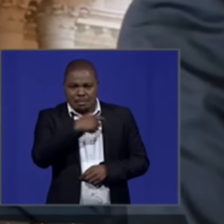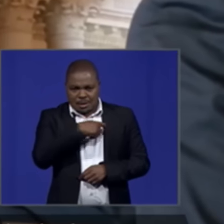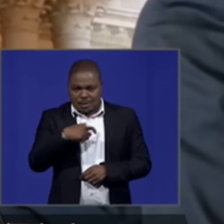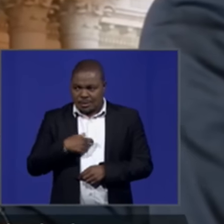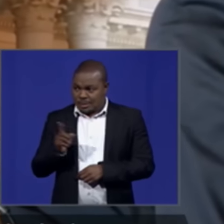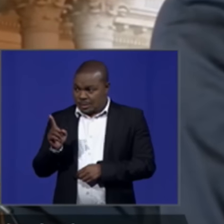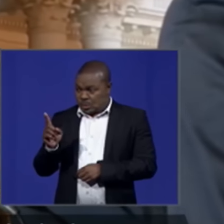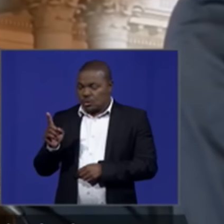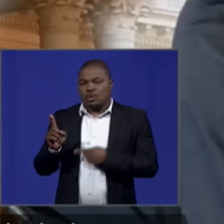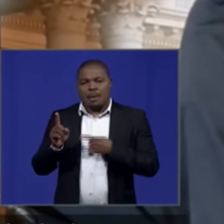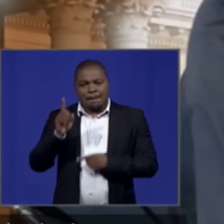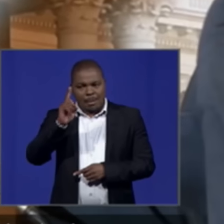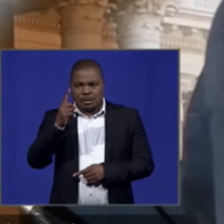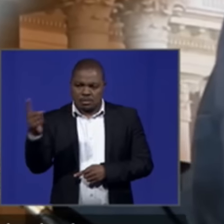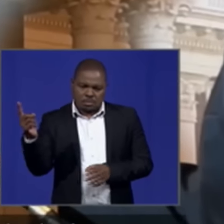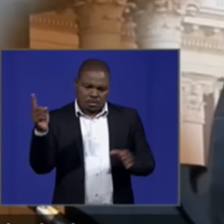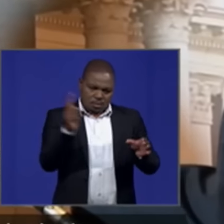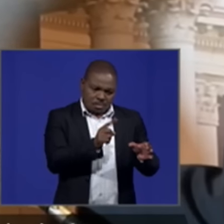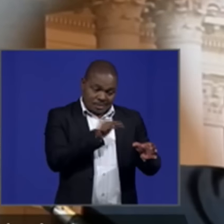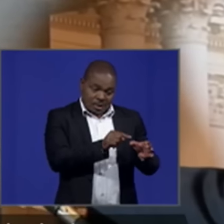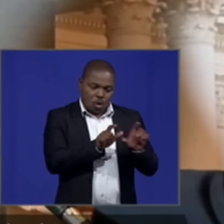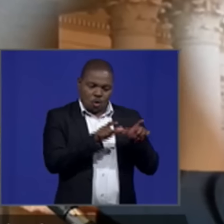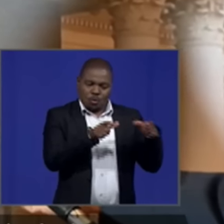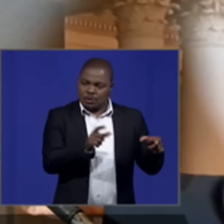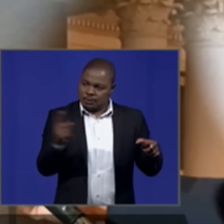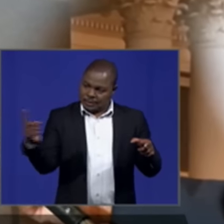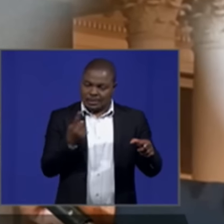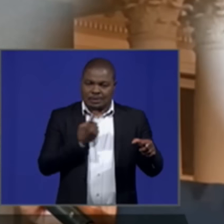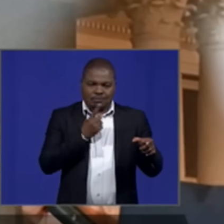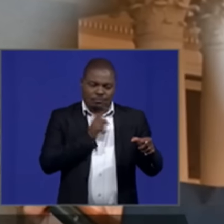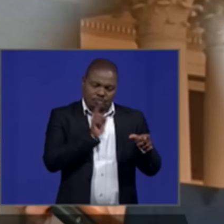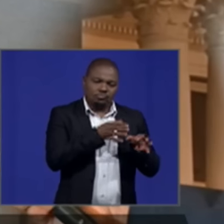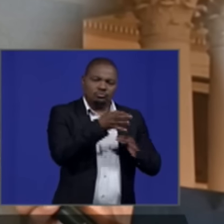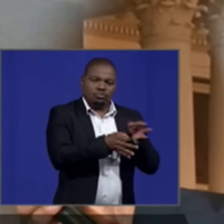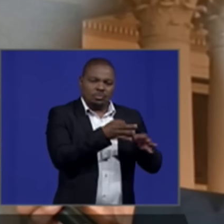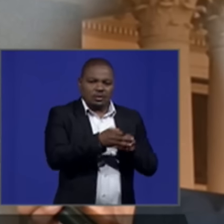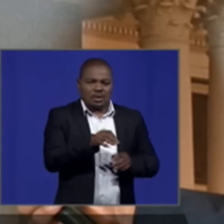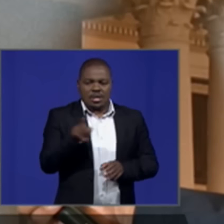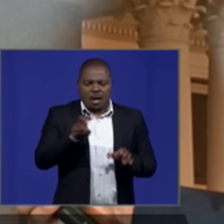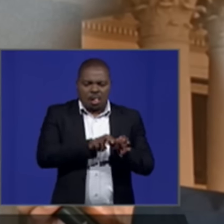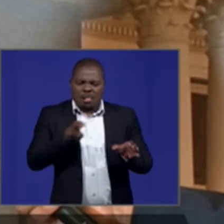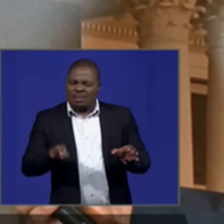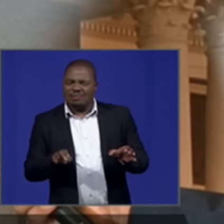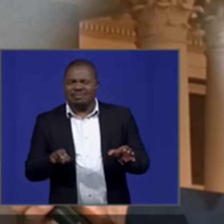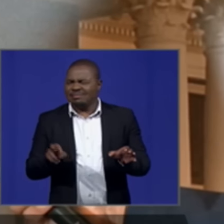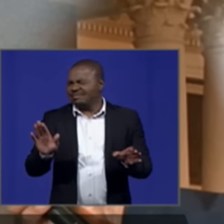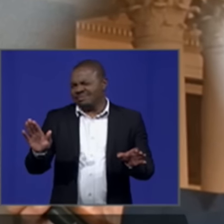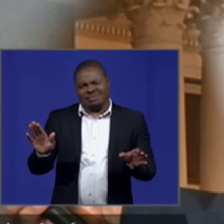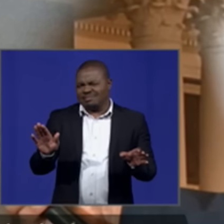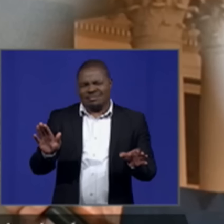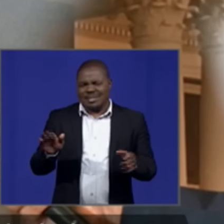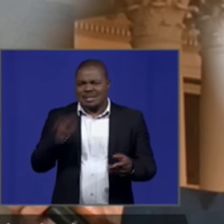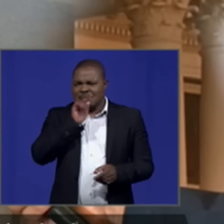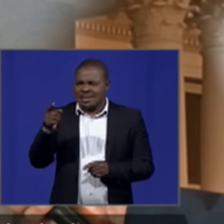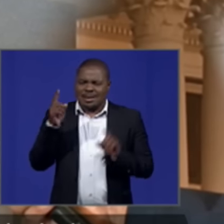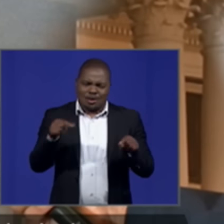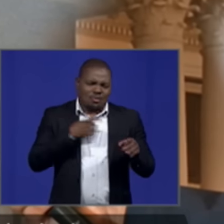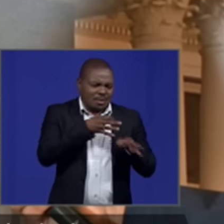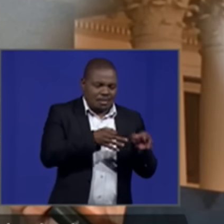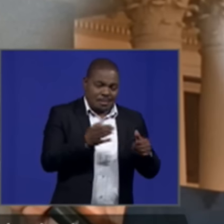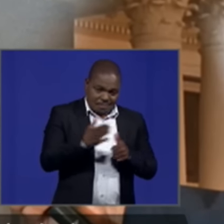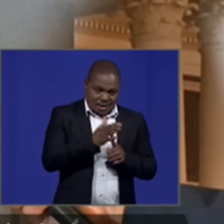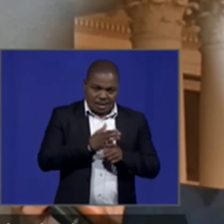the opportunity to appear before this committee. I think if he steps aside, it will not necessarily be possible for him to do so.